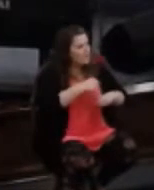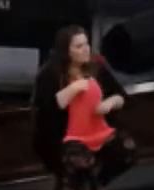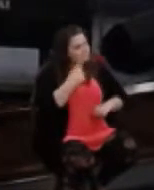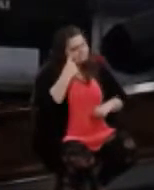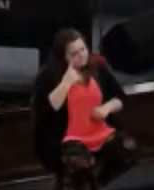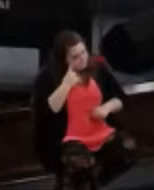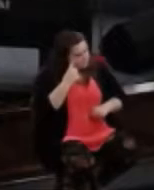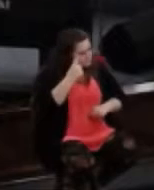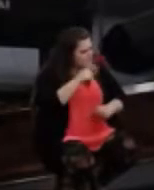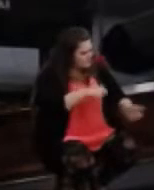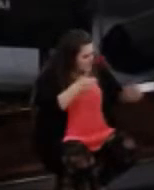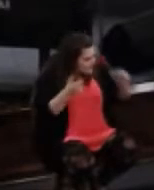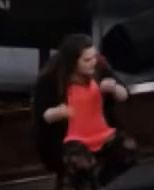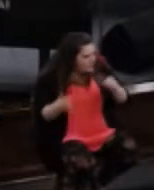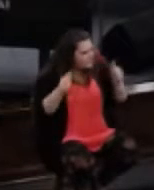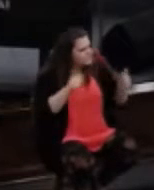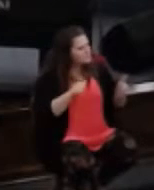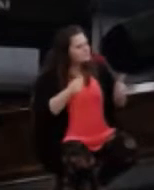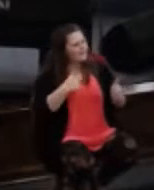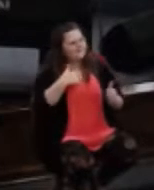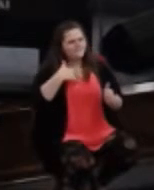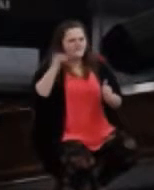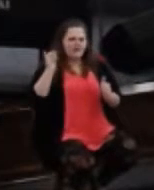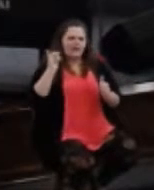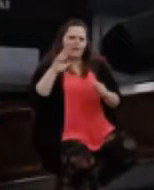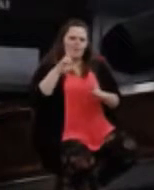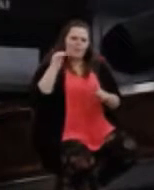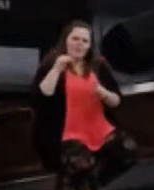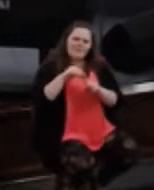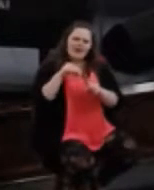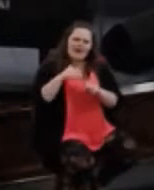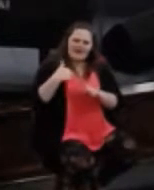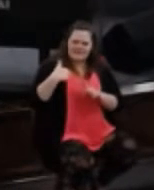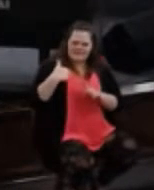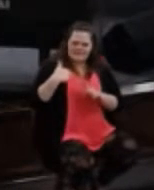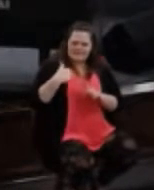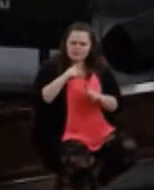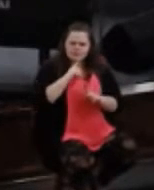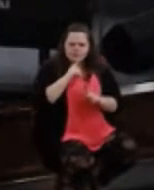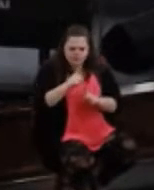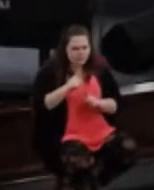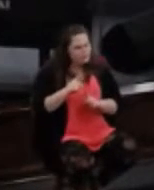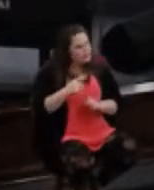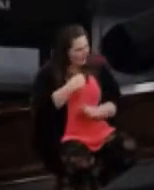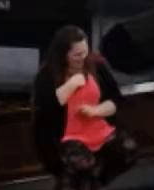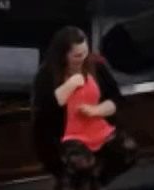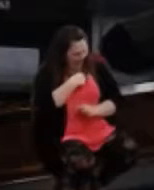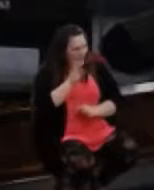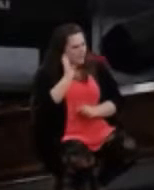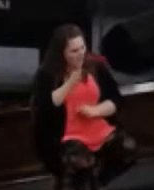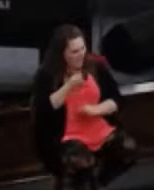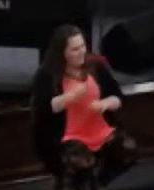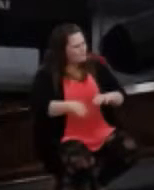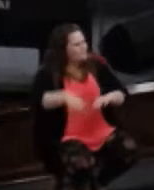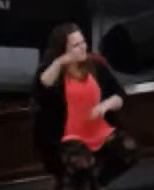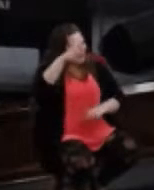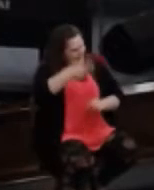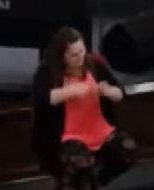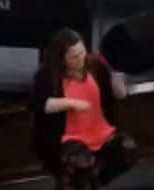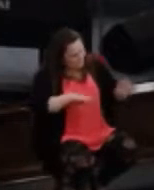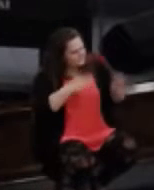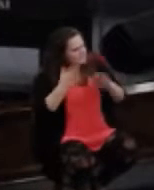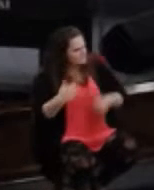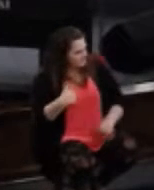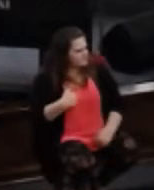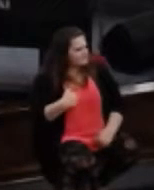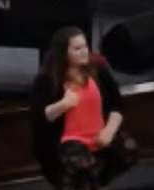baptism, I am reminded of this truth, the truth that I will rise from the dead. The Bible